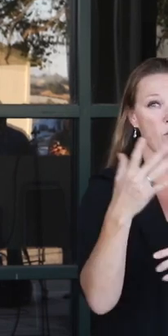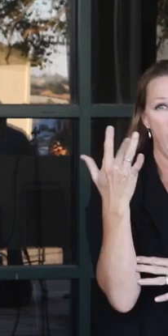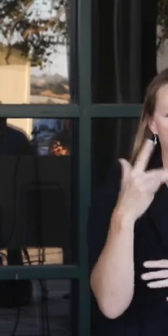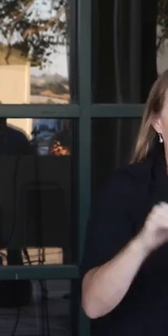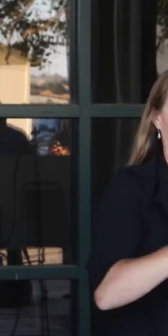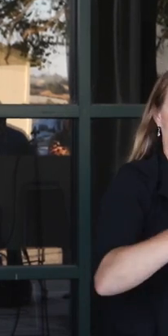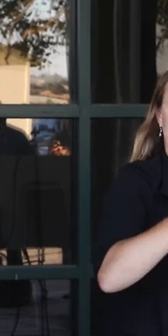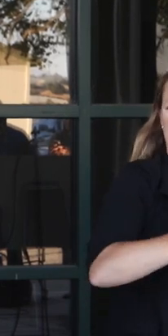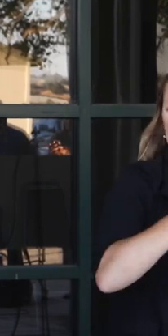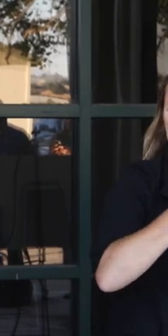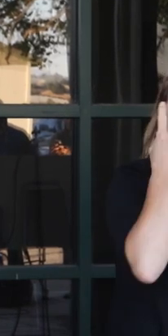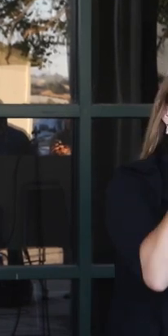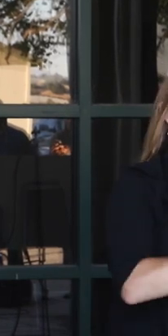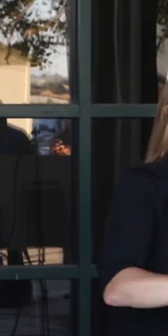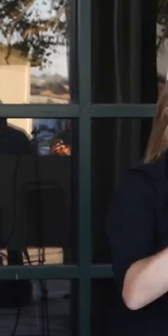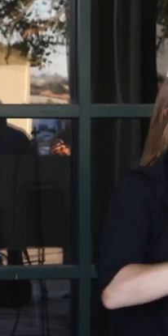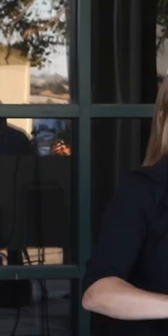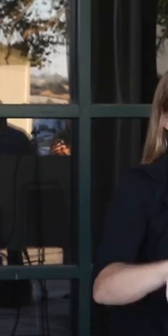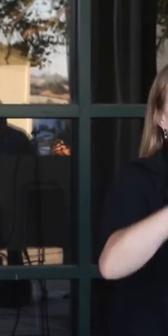enforcement.